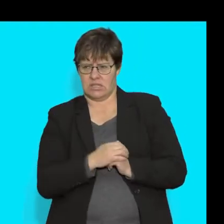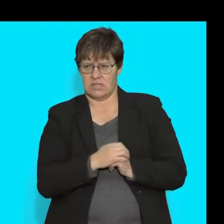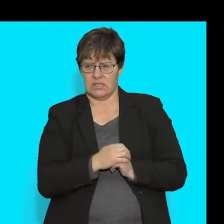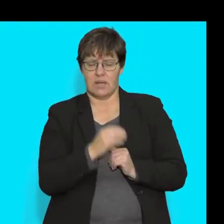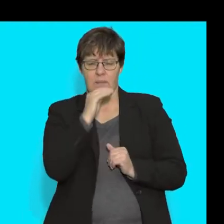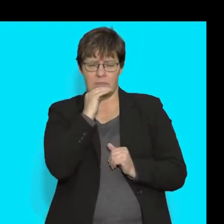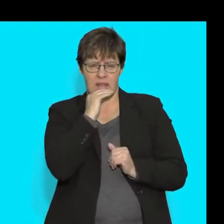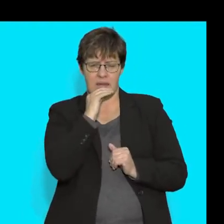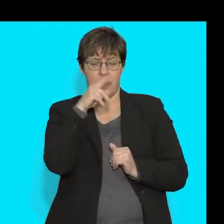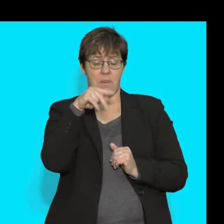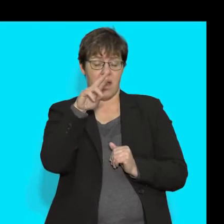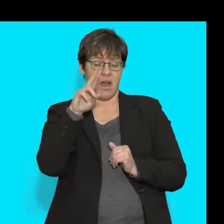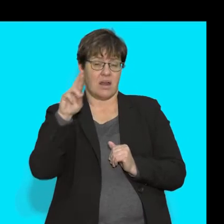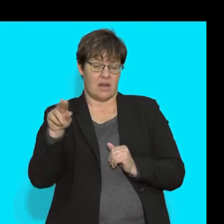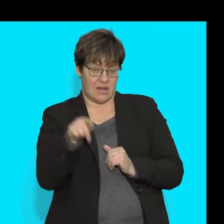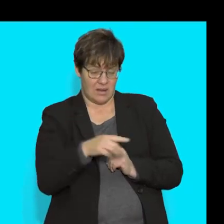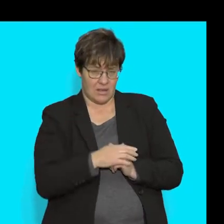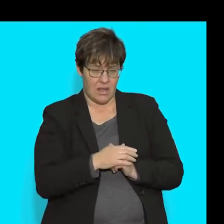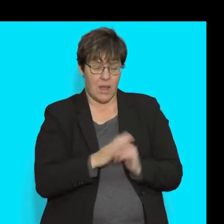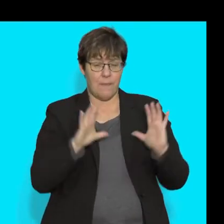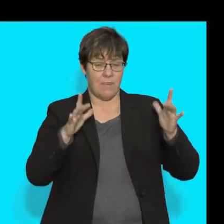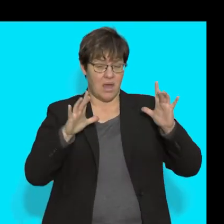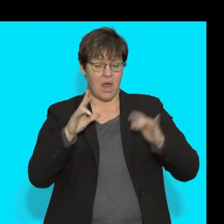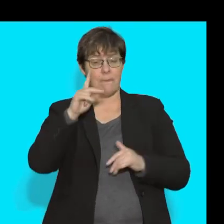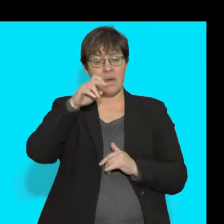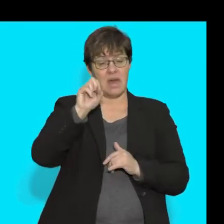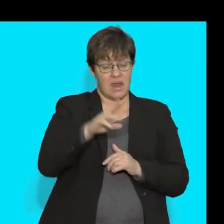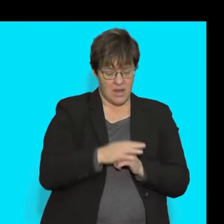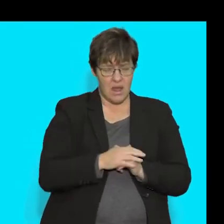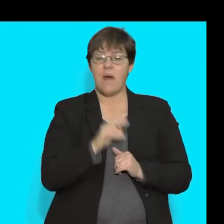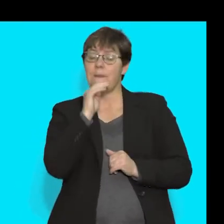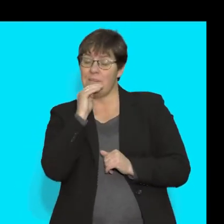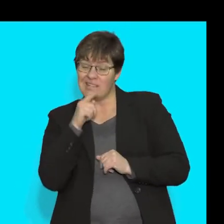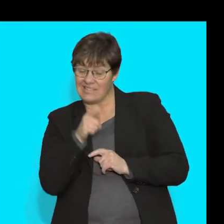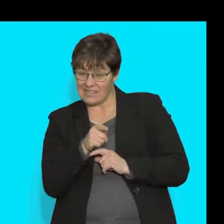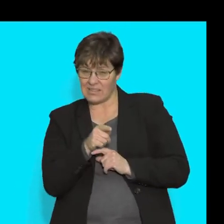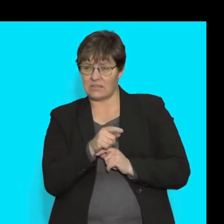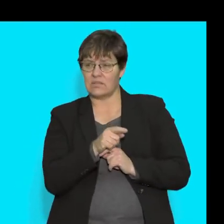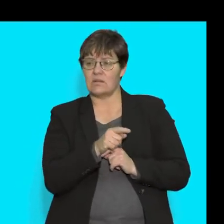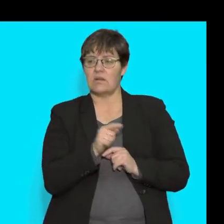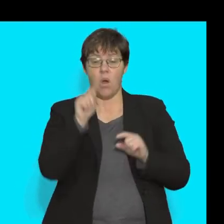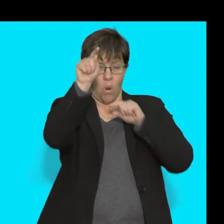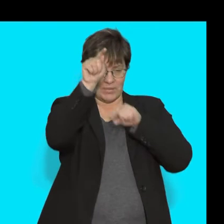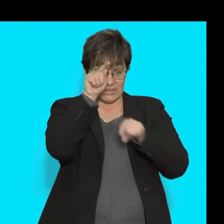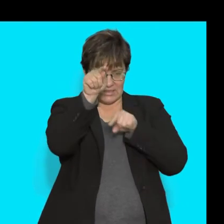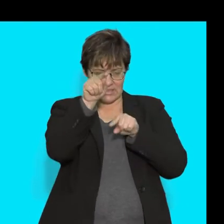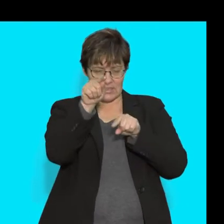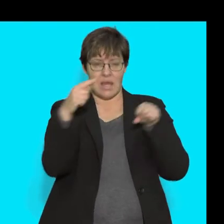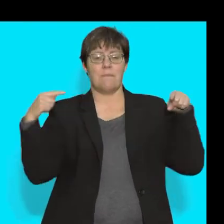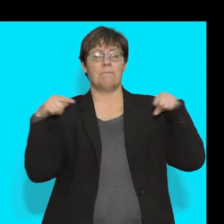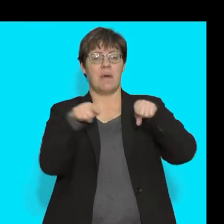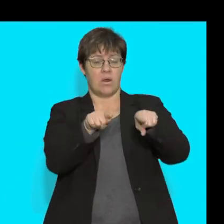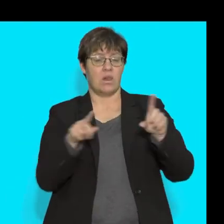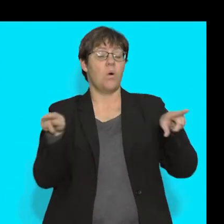And then this is a parallelogram. As soon as this becomes a parallelogram, it makes then the two opposite sides to